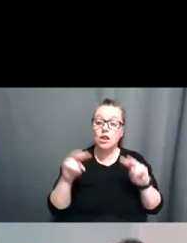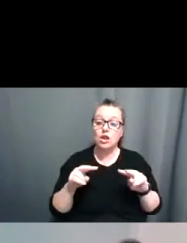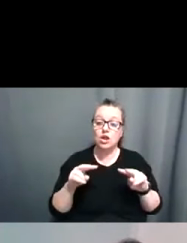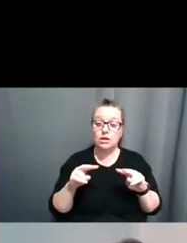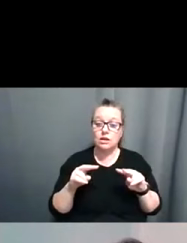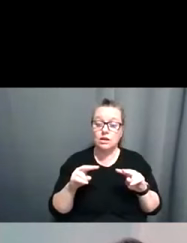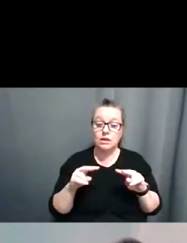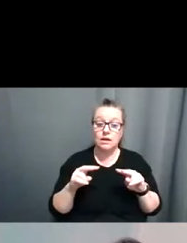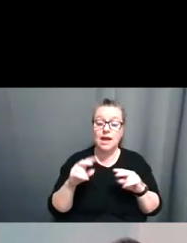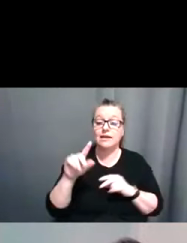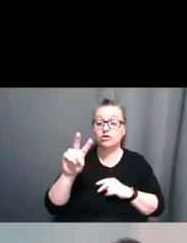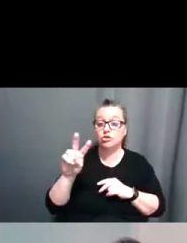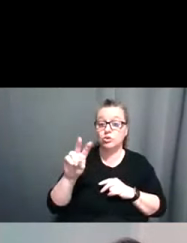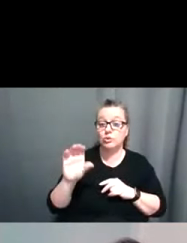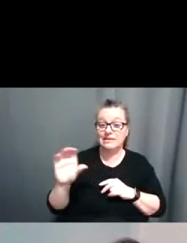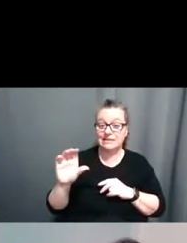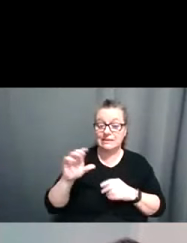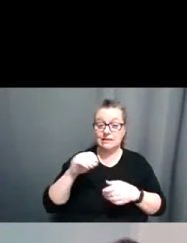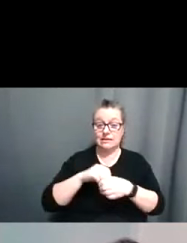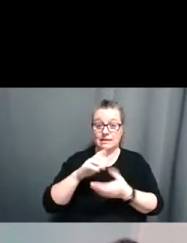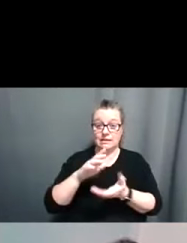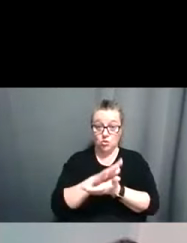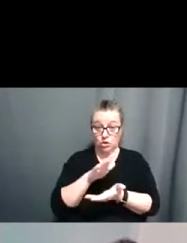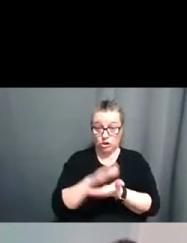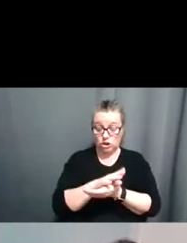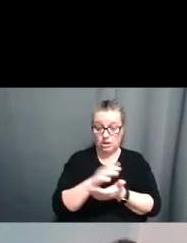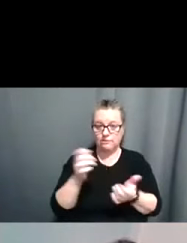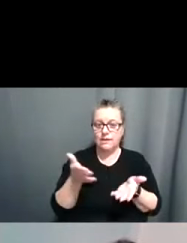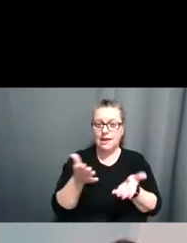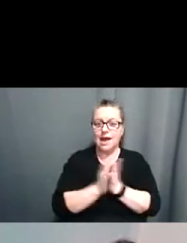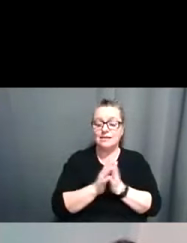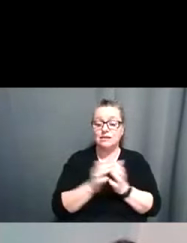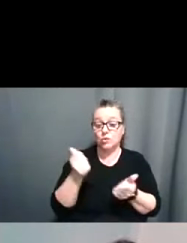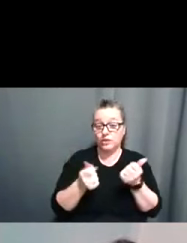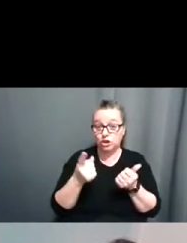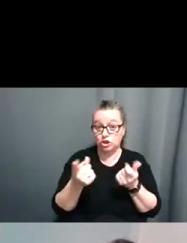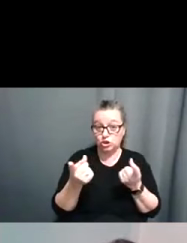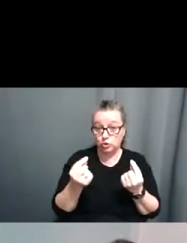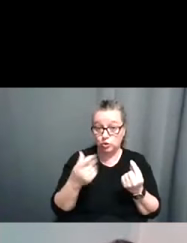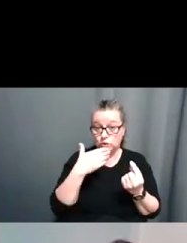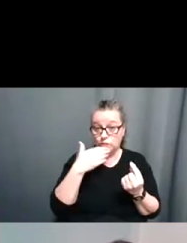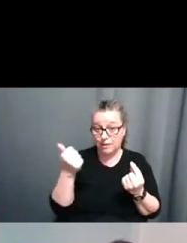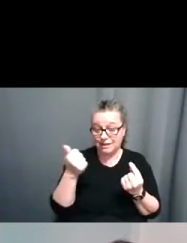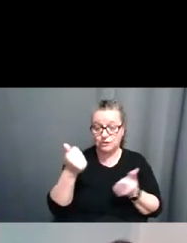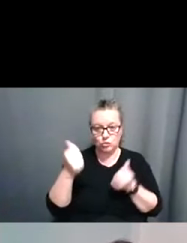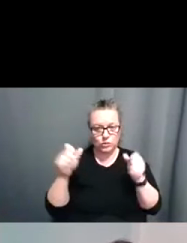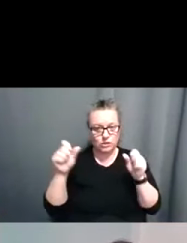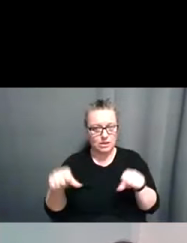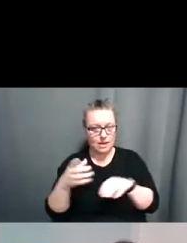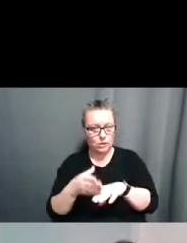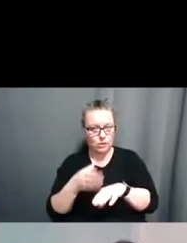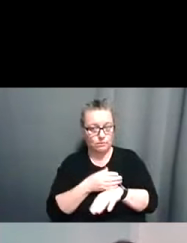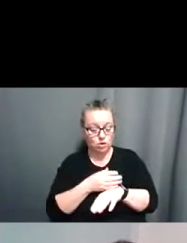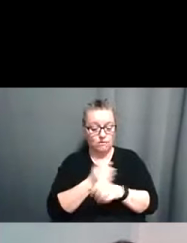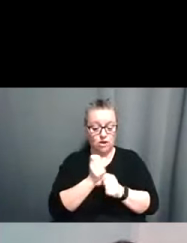in your worksheet and ask yourself, which of these do you do best? And which can you improve?